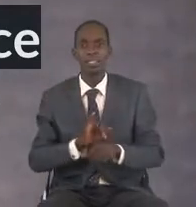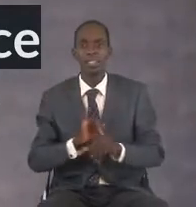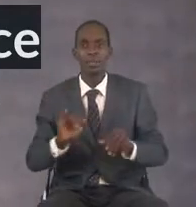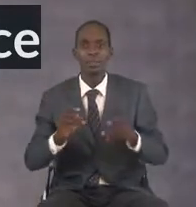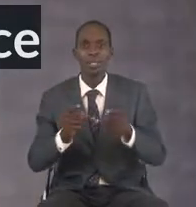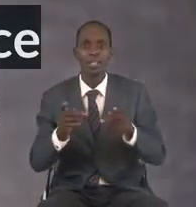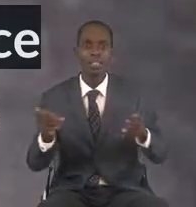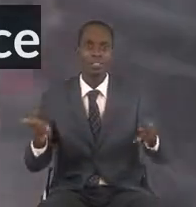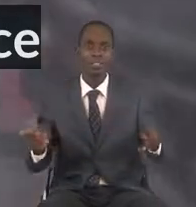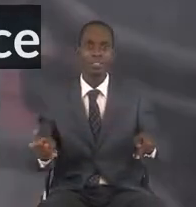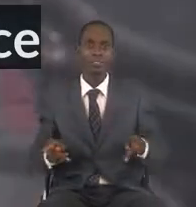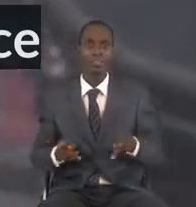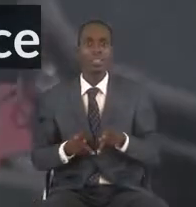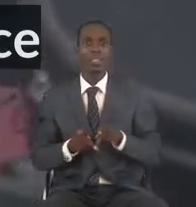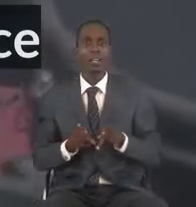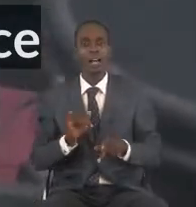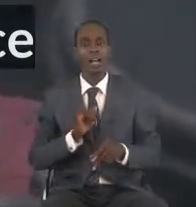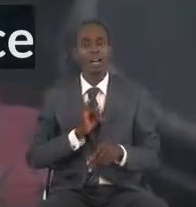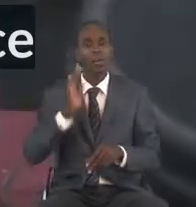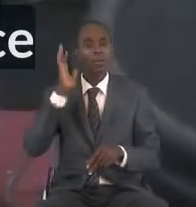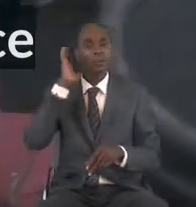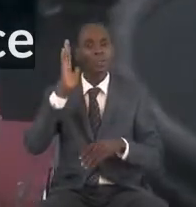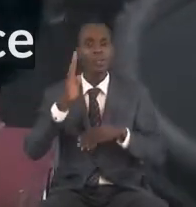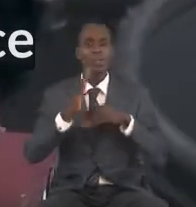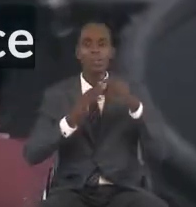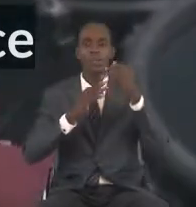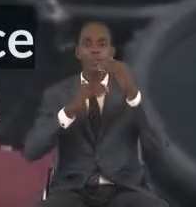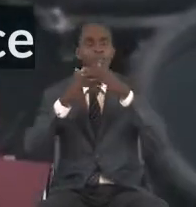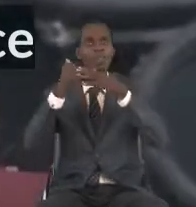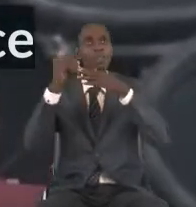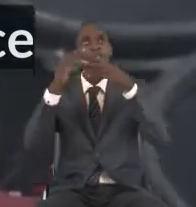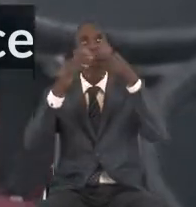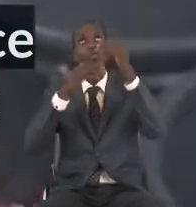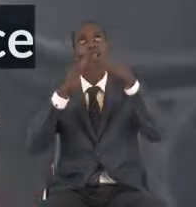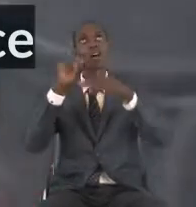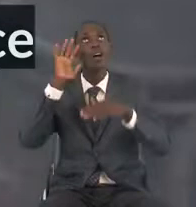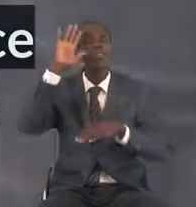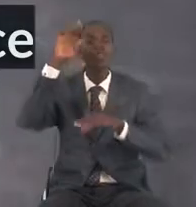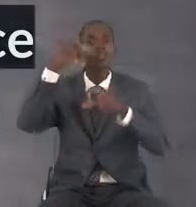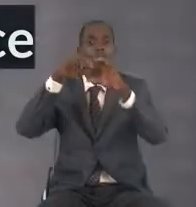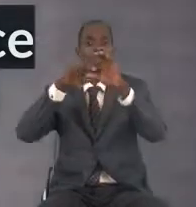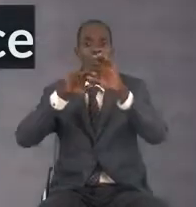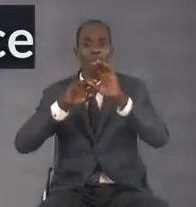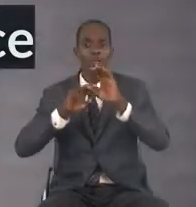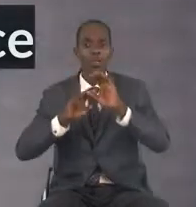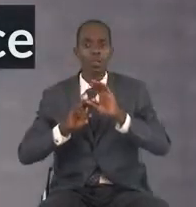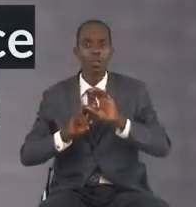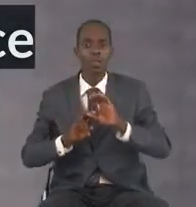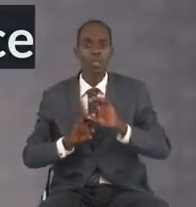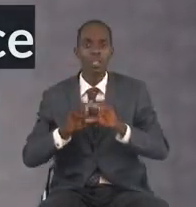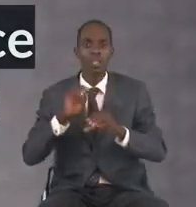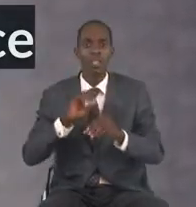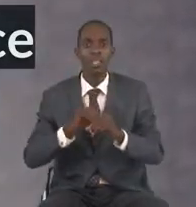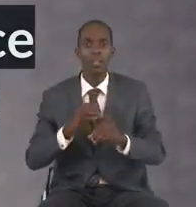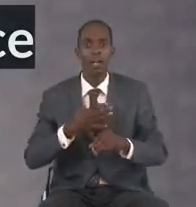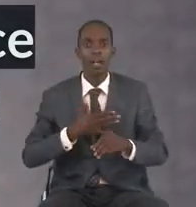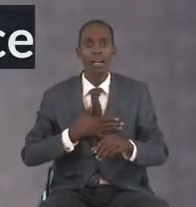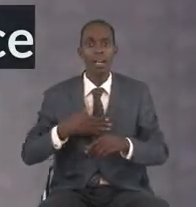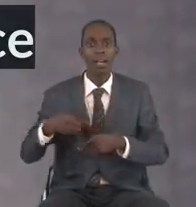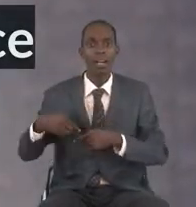dwelling place. I will build your throne in